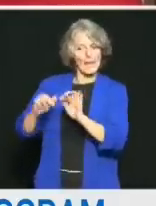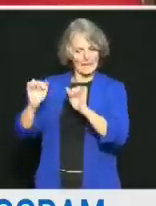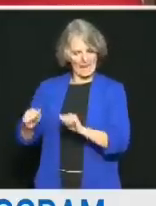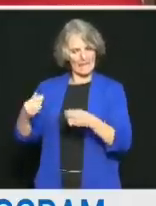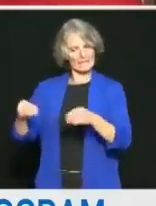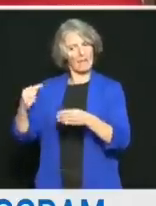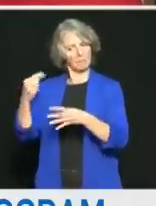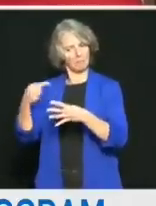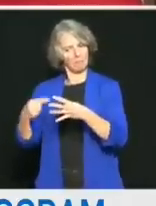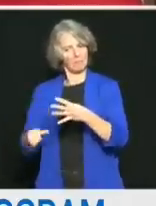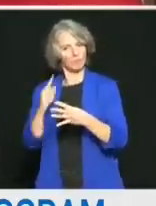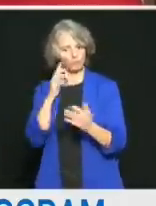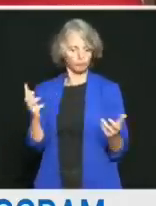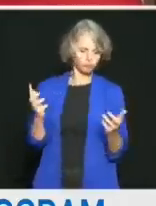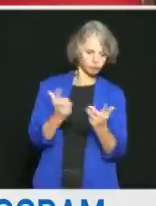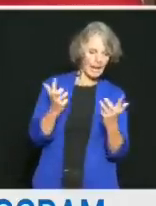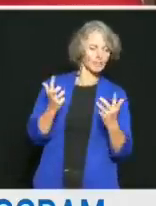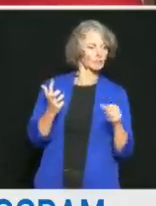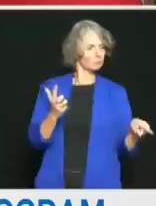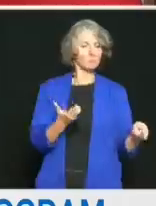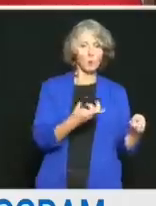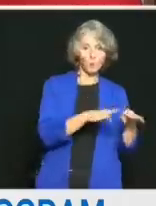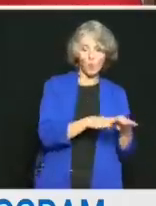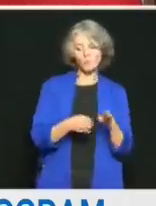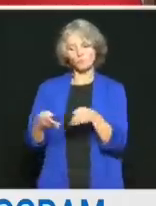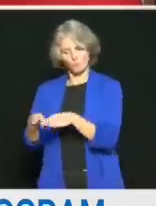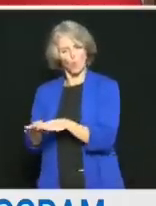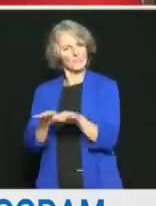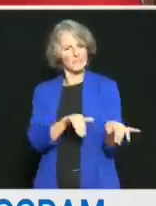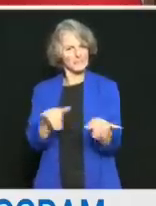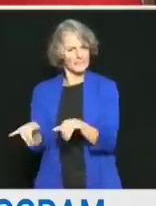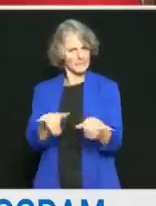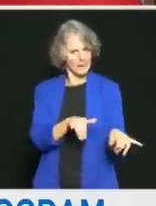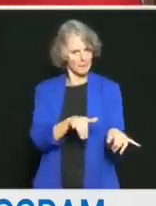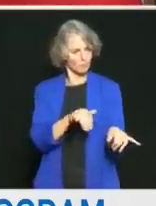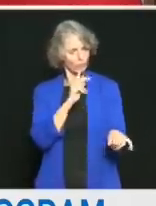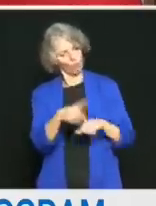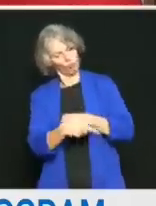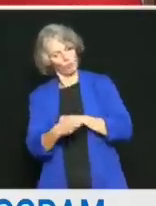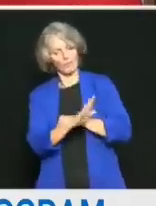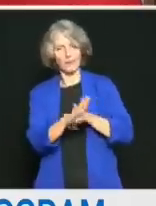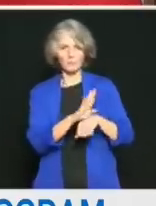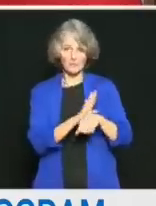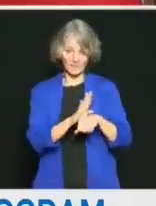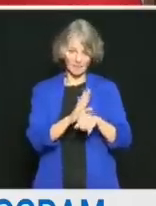sell, so that not as much business is siphoned off from those smaller businesses?